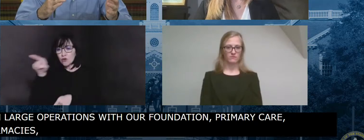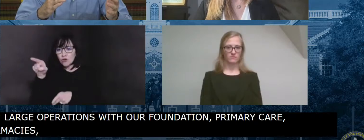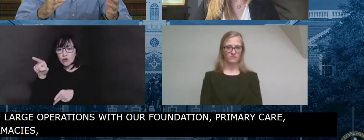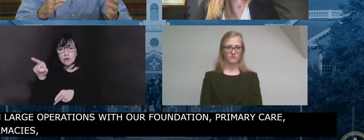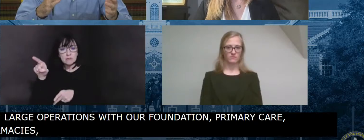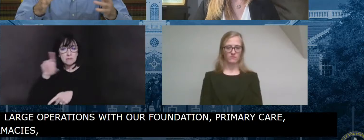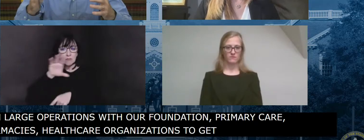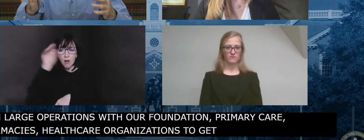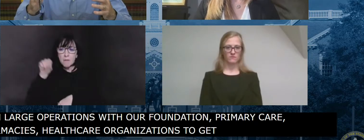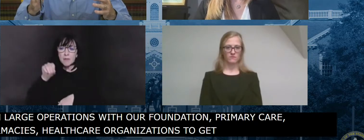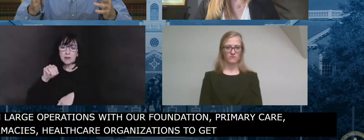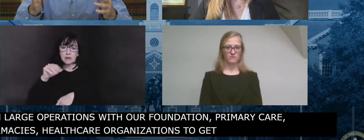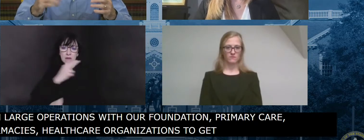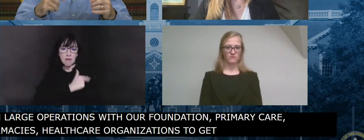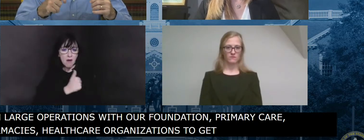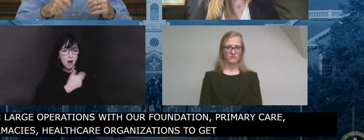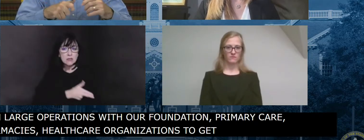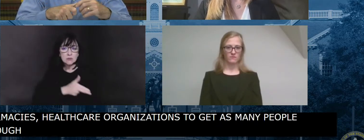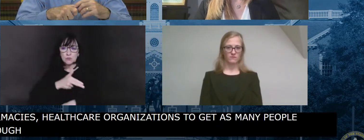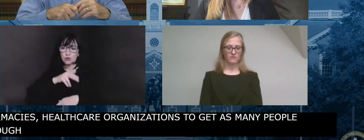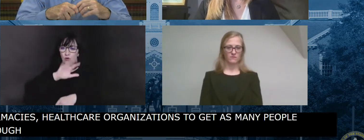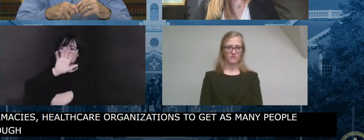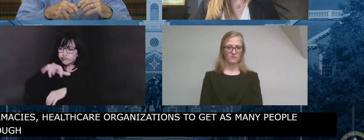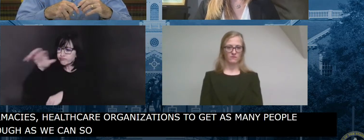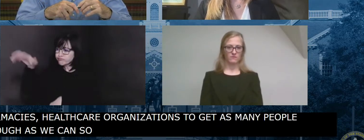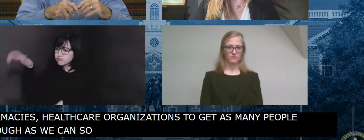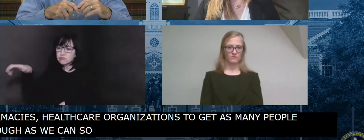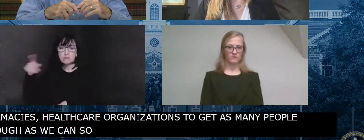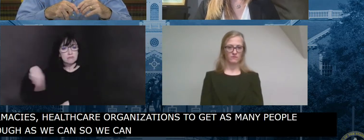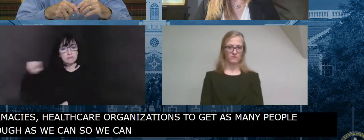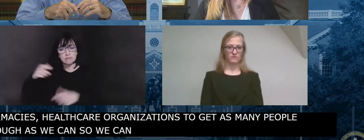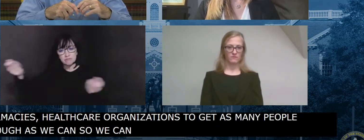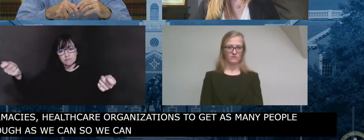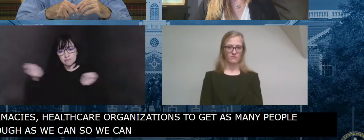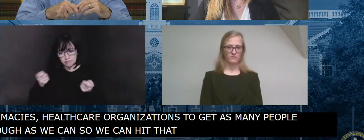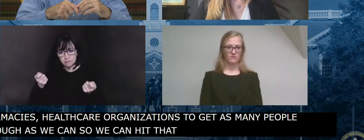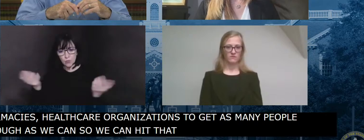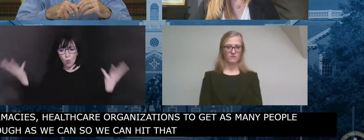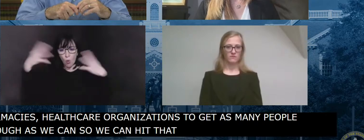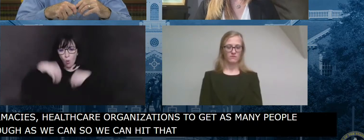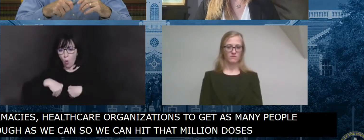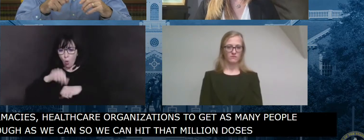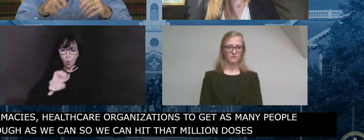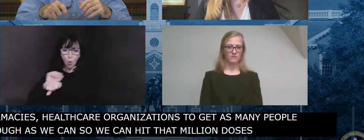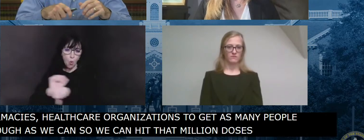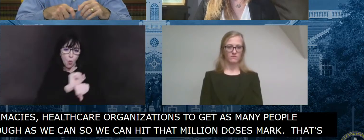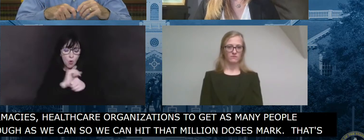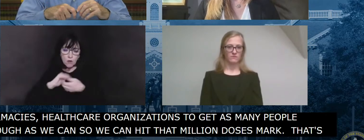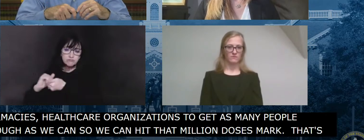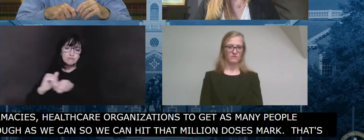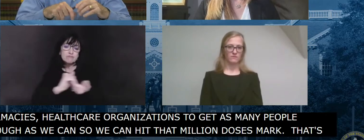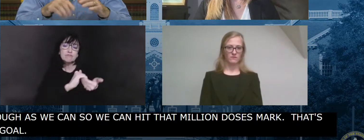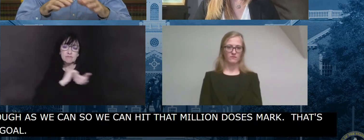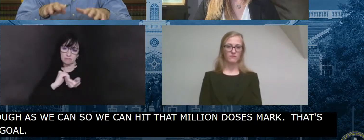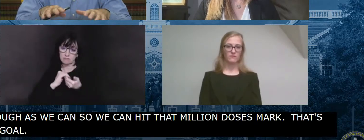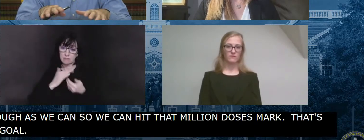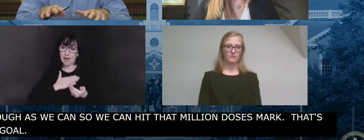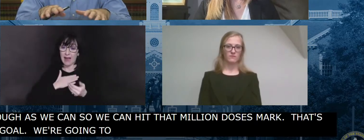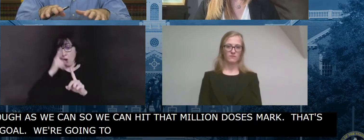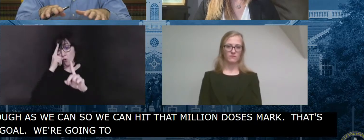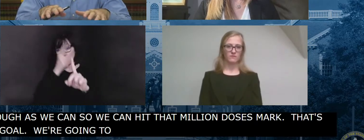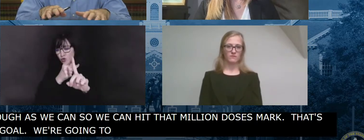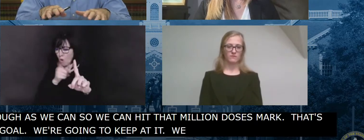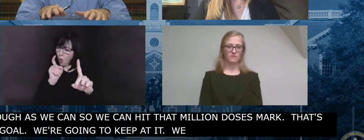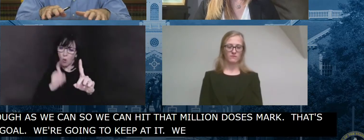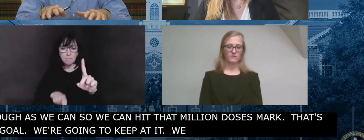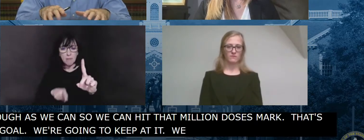as we can so that we can hit that million doses mark. That's our goal. We're going to keep at it. We got a great